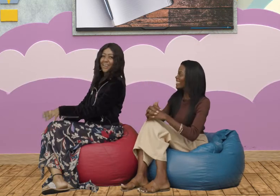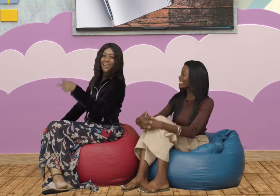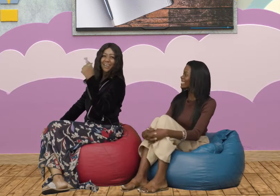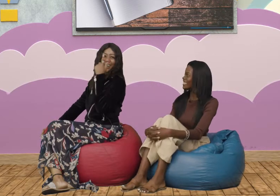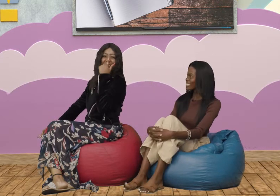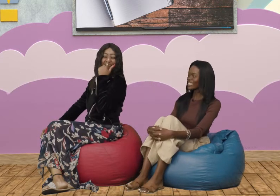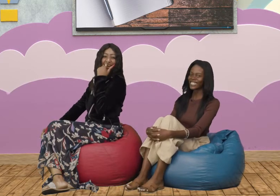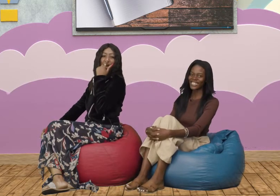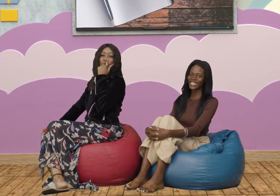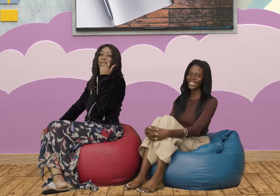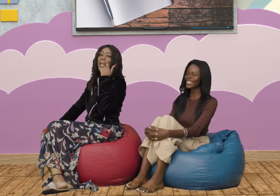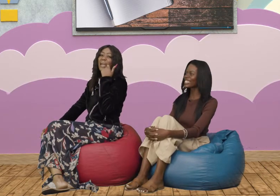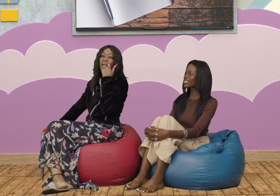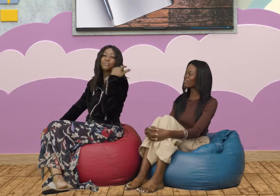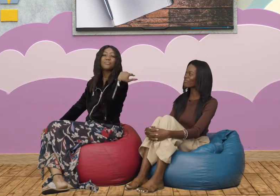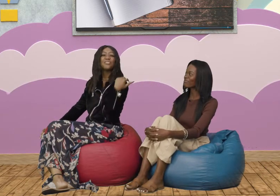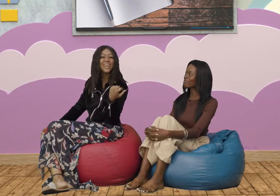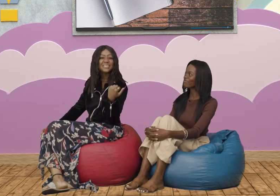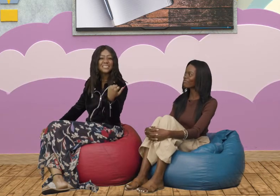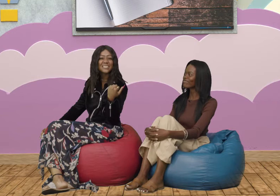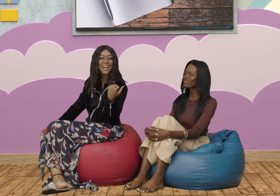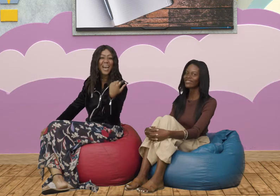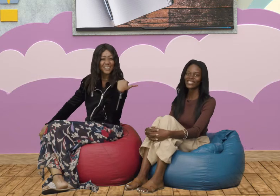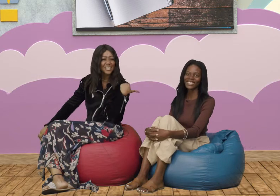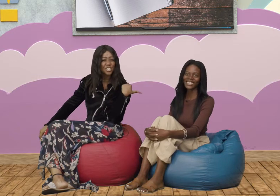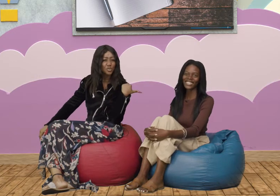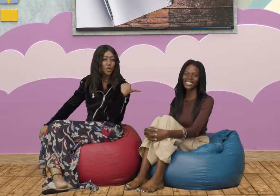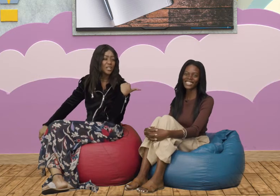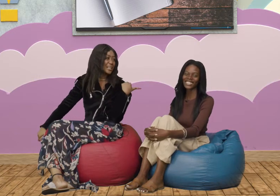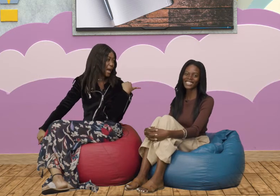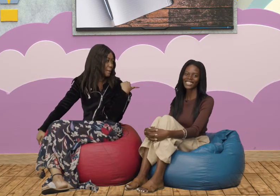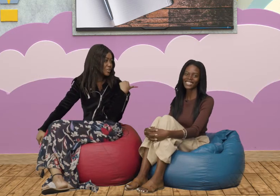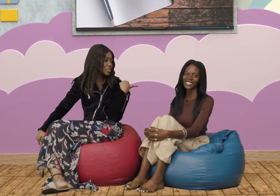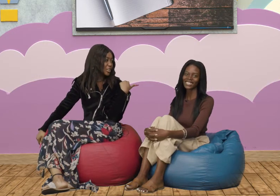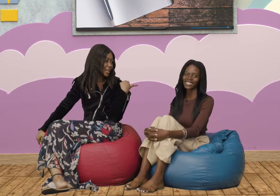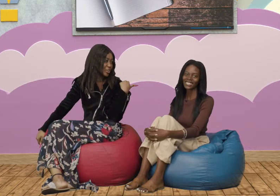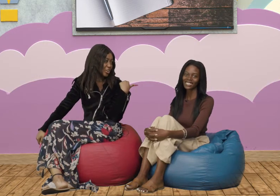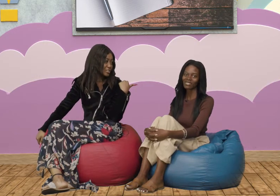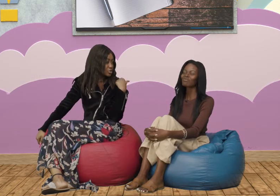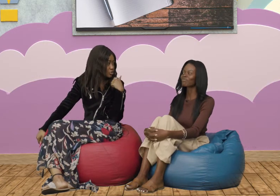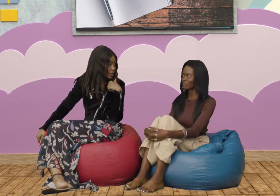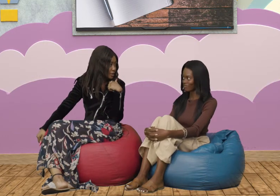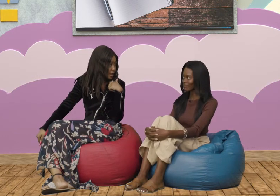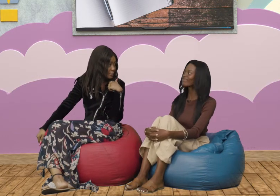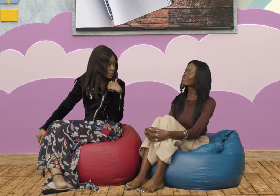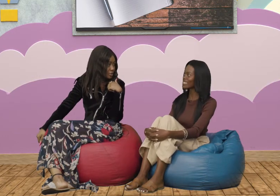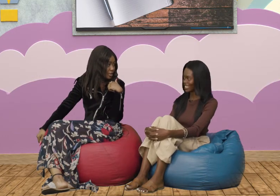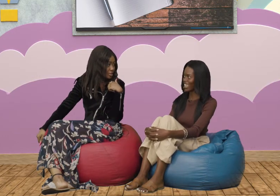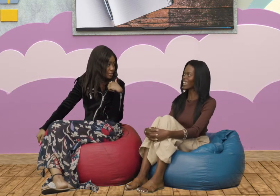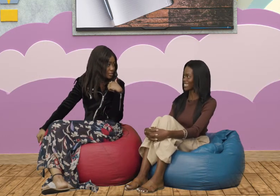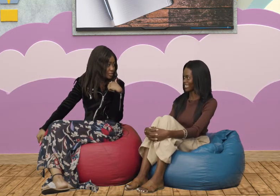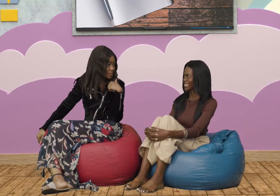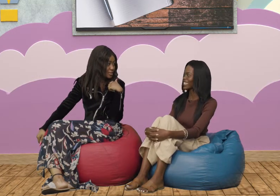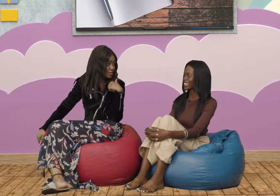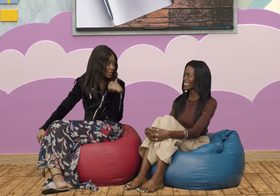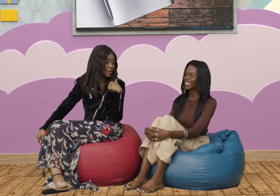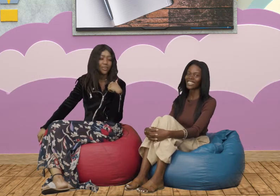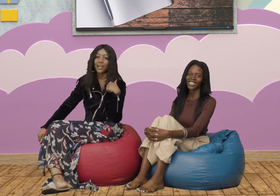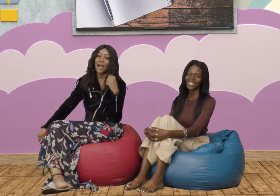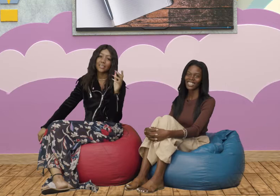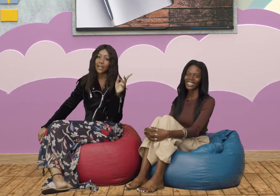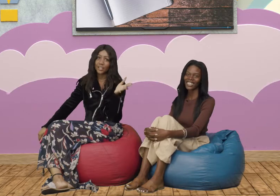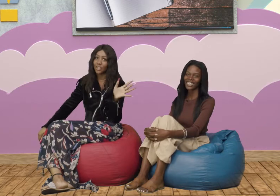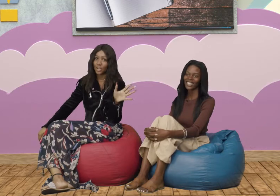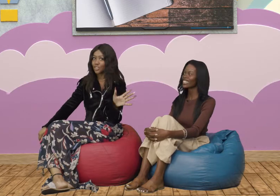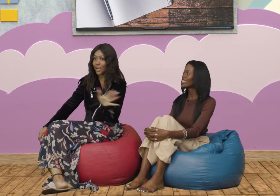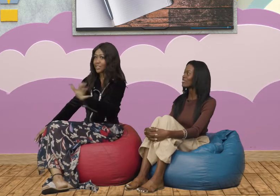Yes? Okay, friends, I think she wrote in capital letters. Did you write in capital letters? Yes. Okay, I think